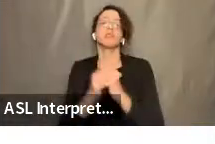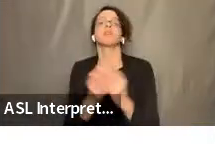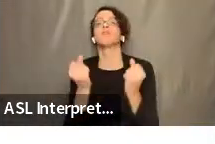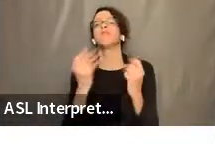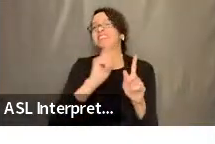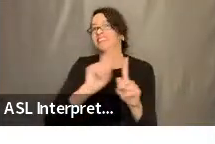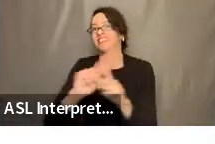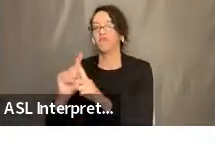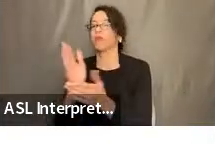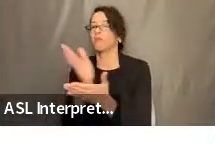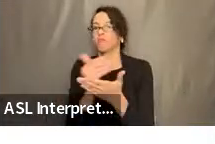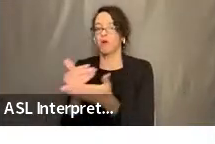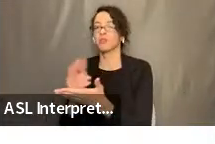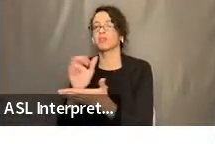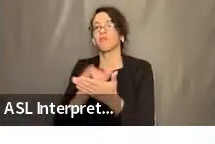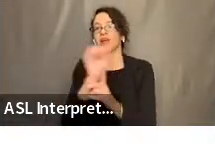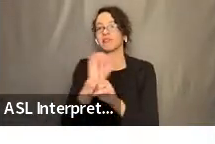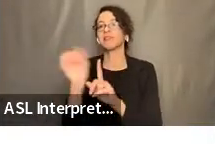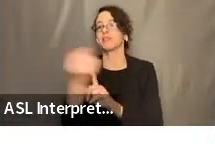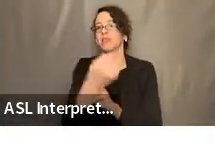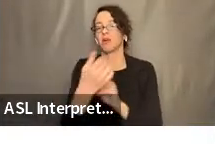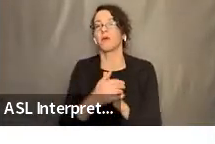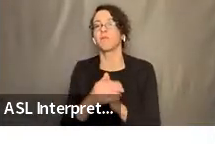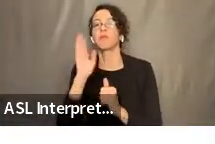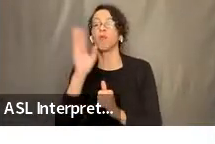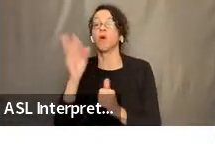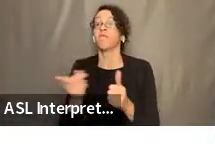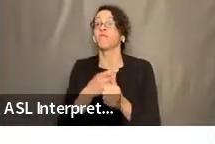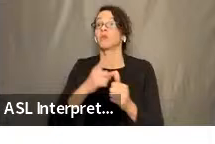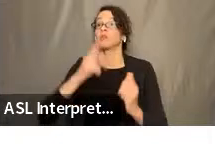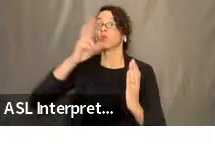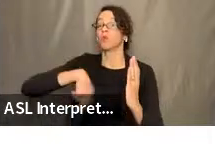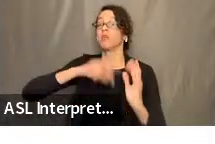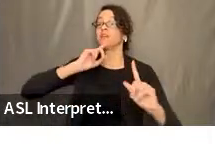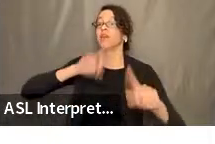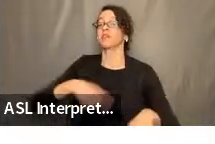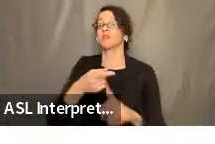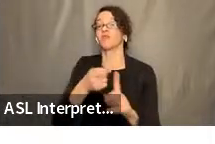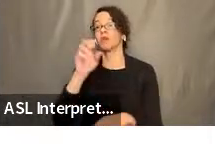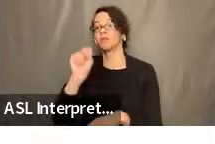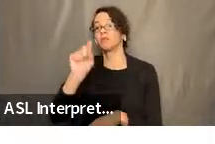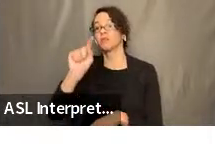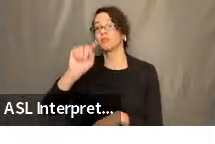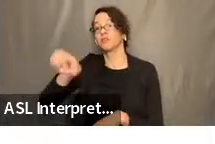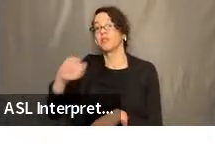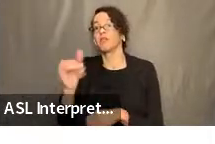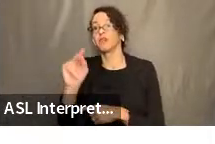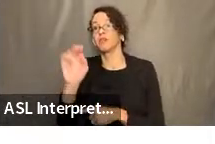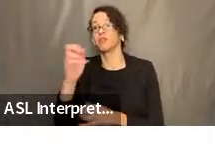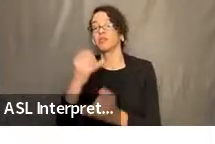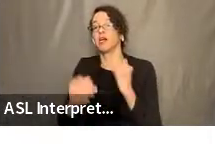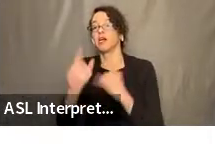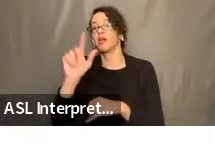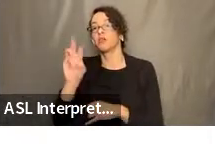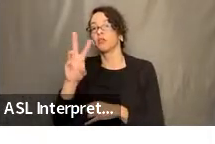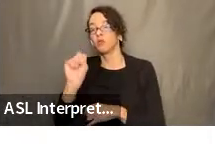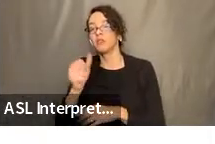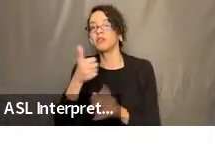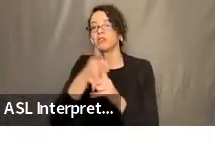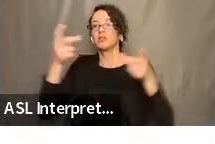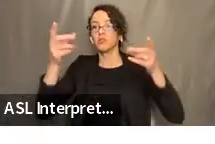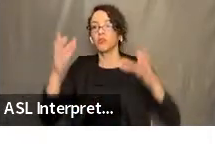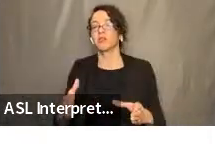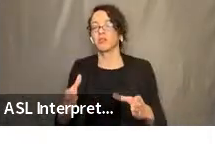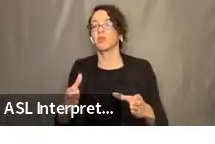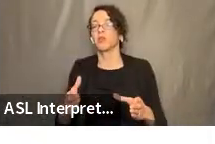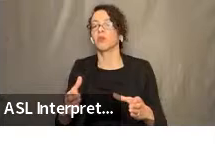first the answer from Stephanie Lewis, who is our Director of Crisis Services in Alameda County Behavioral Health. I will